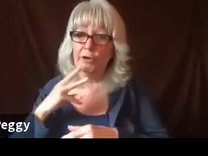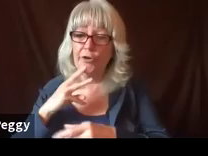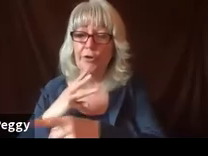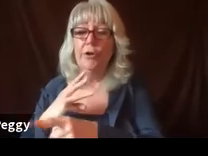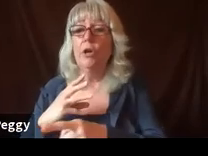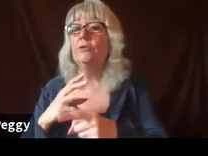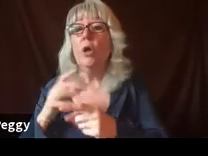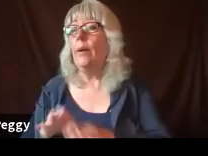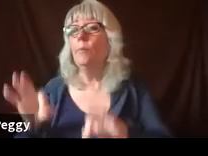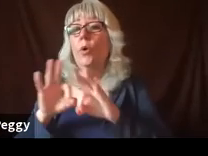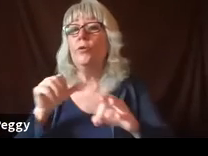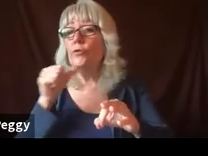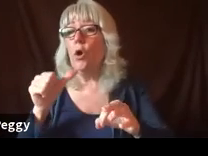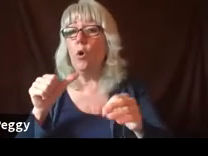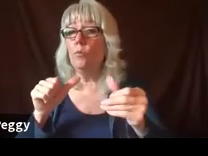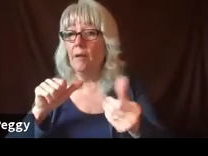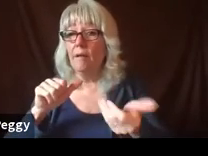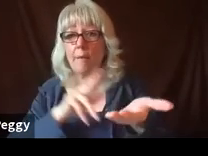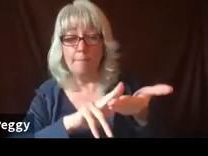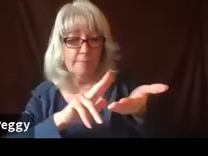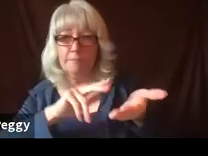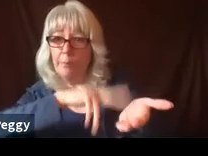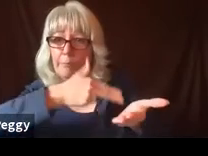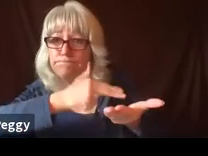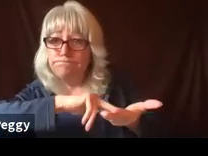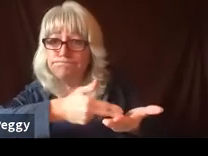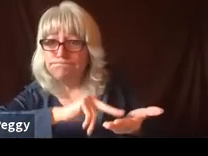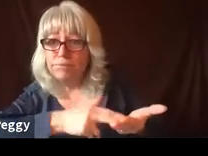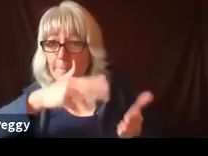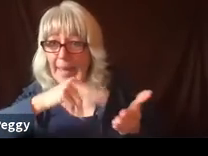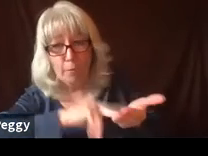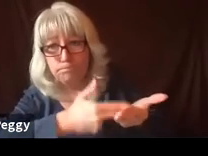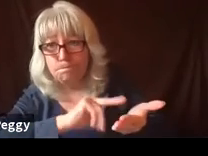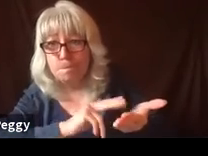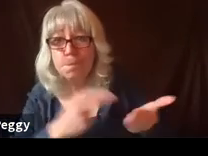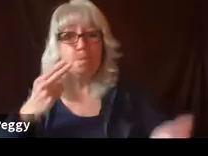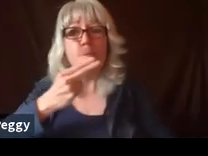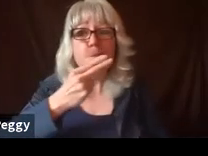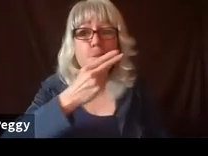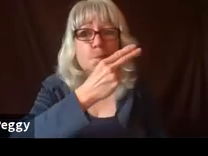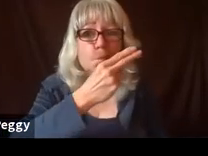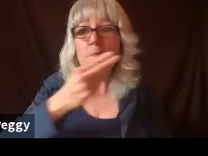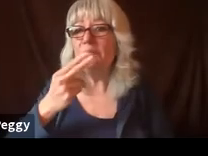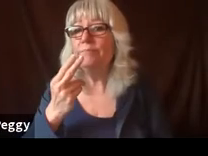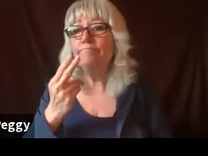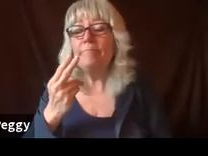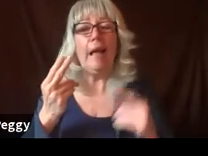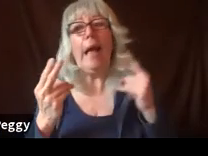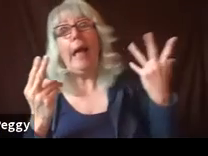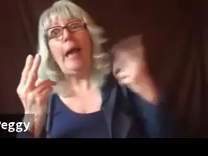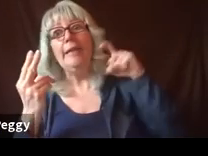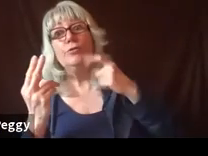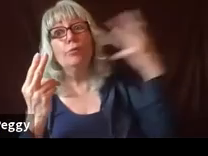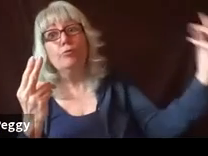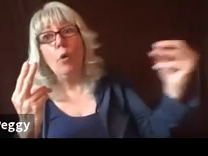leave them full of paint loaded. If you have a loaded brush and you go to the kitchen to get a